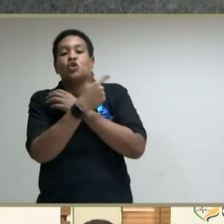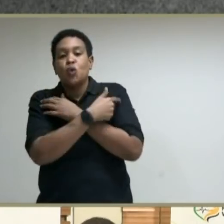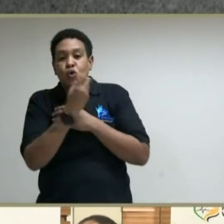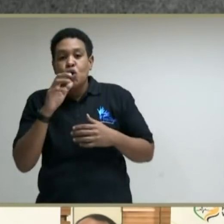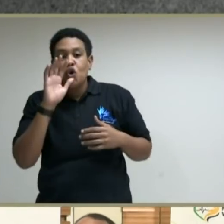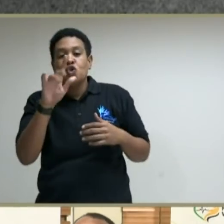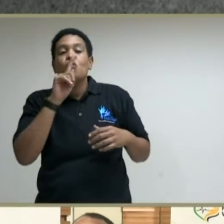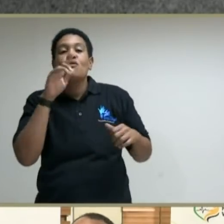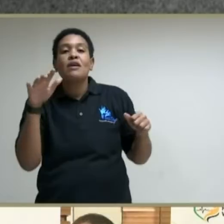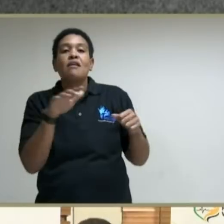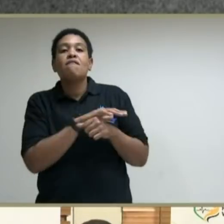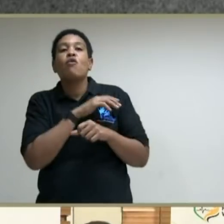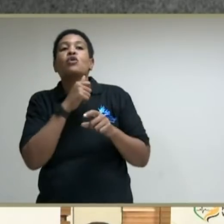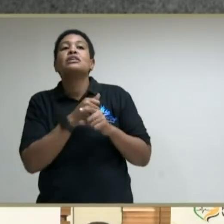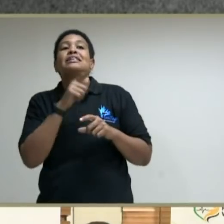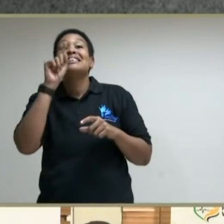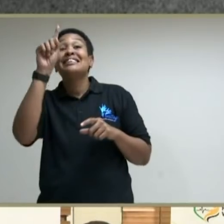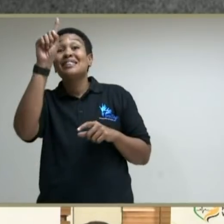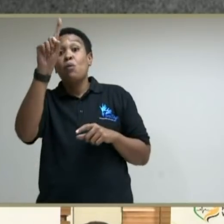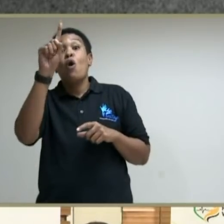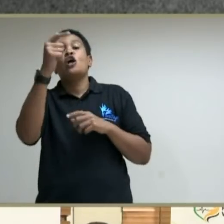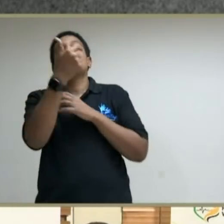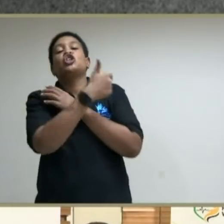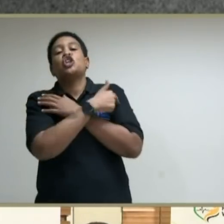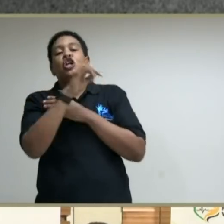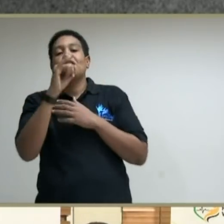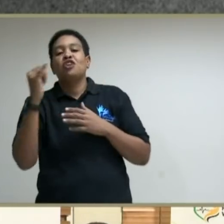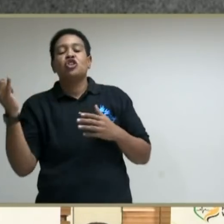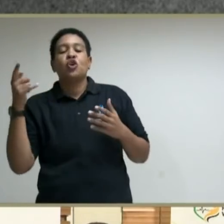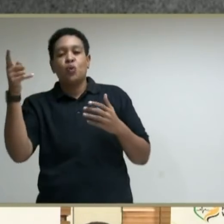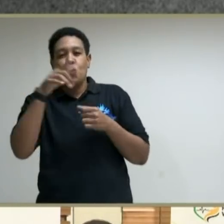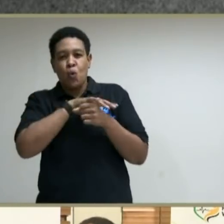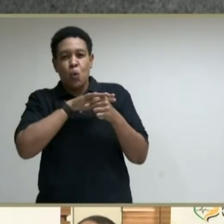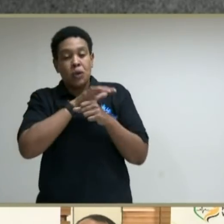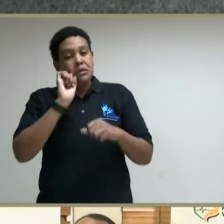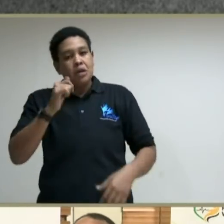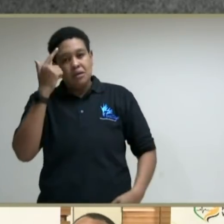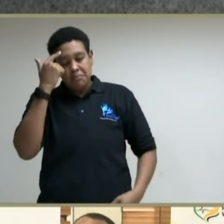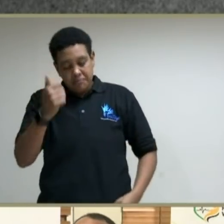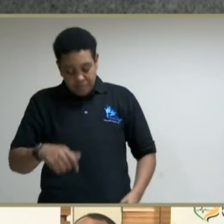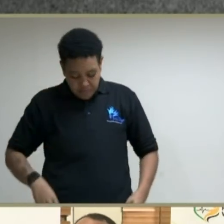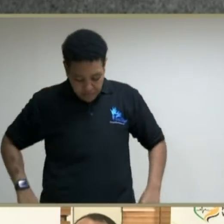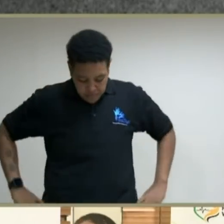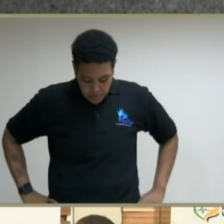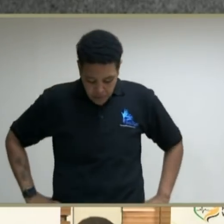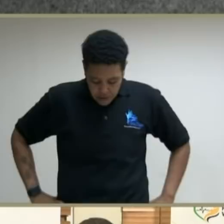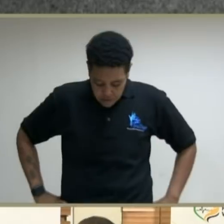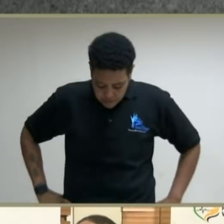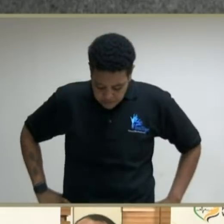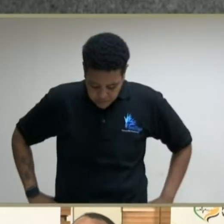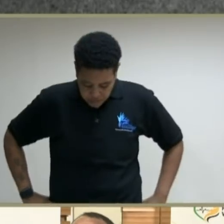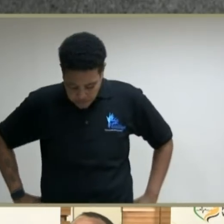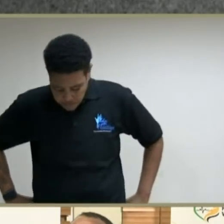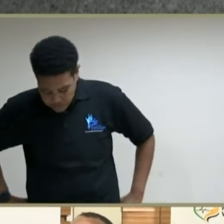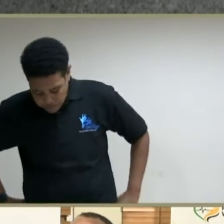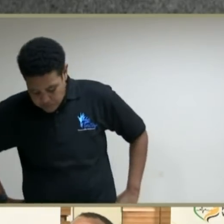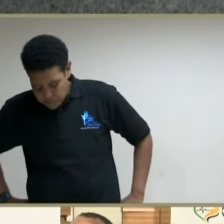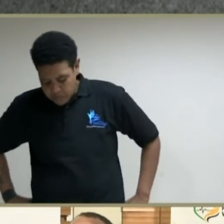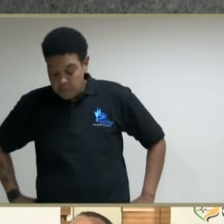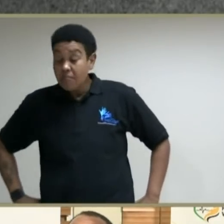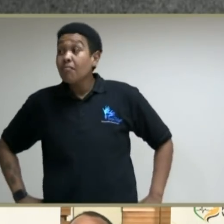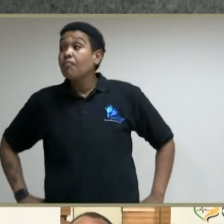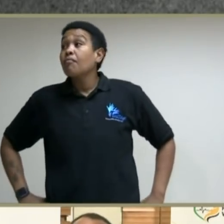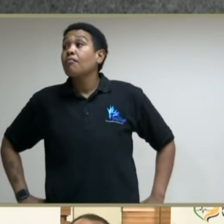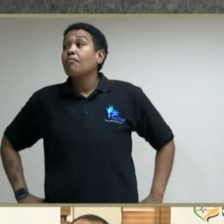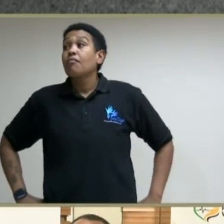your fully single dose at those locations. In addition to that, this weekend we will see a number